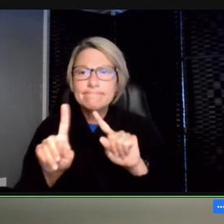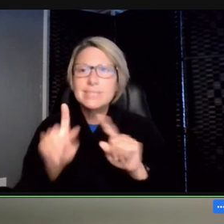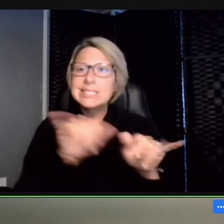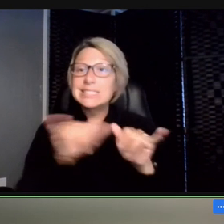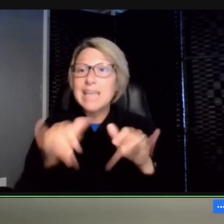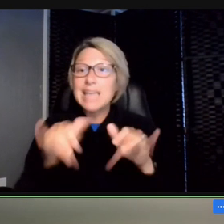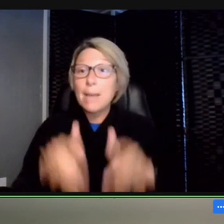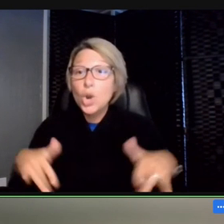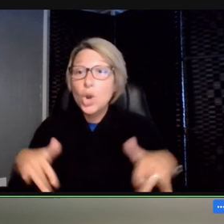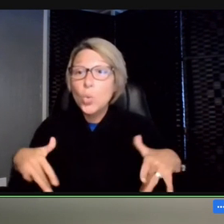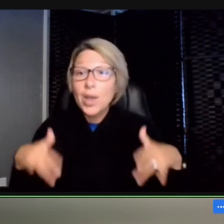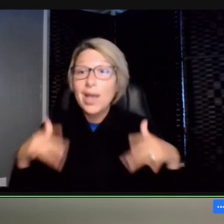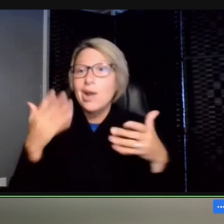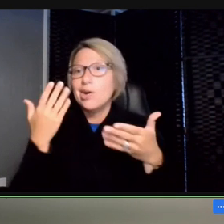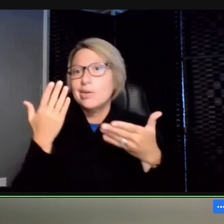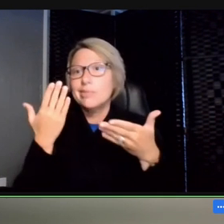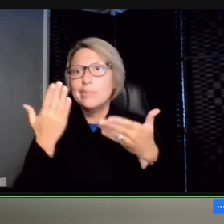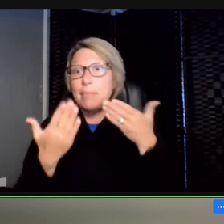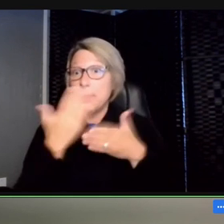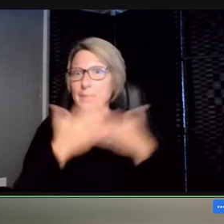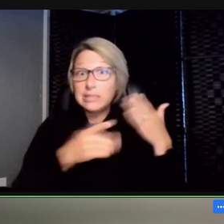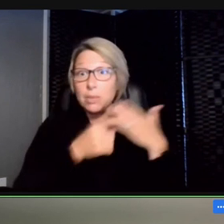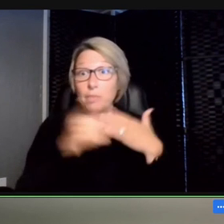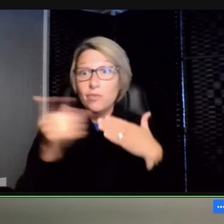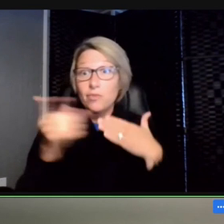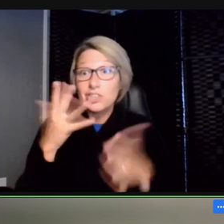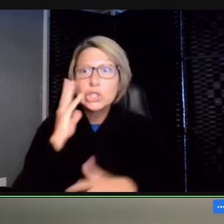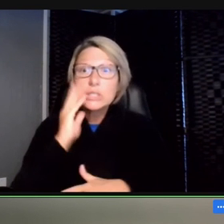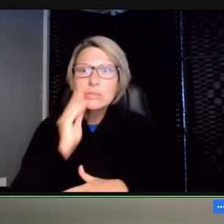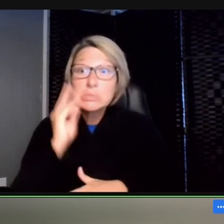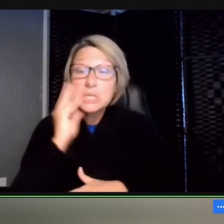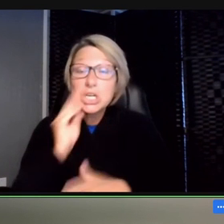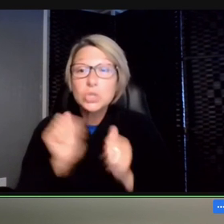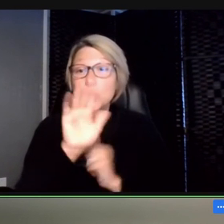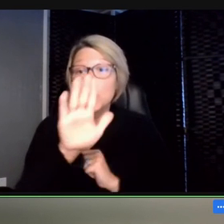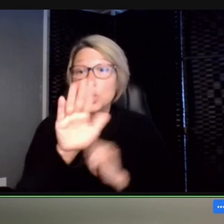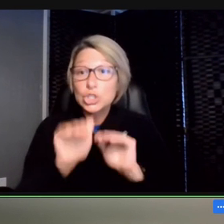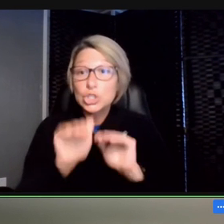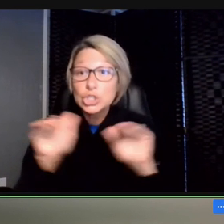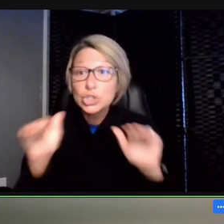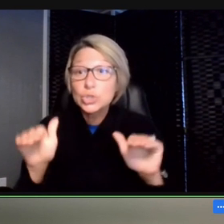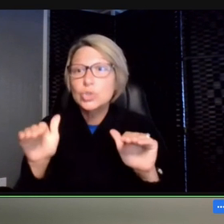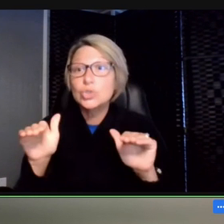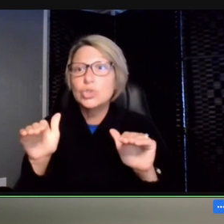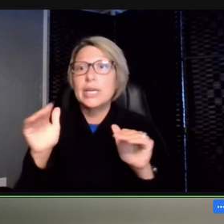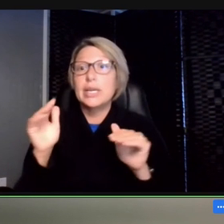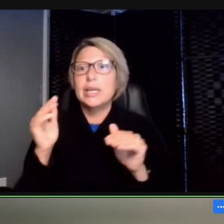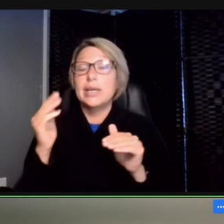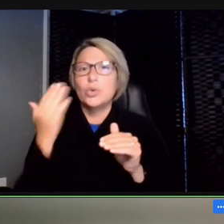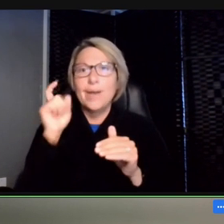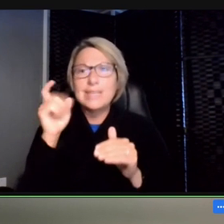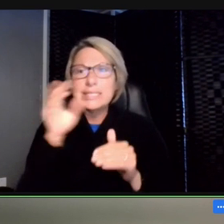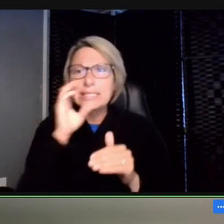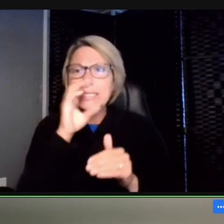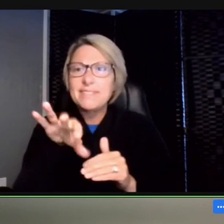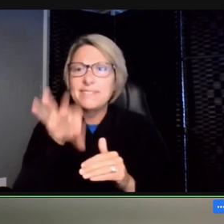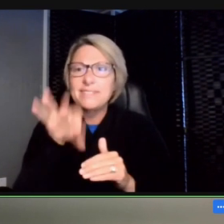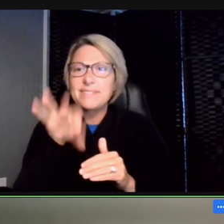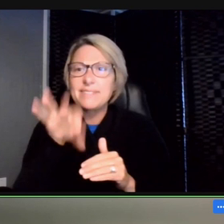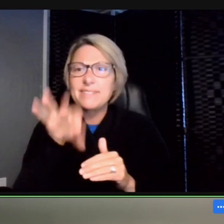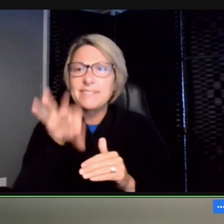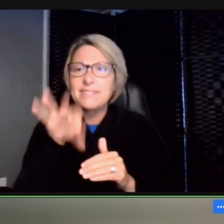underwear. Some of you might have gone through this with your children, of getting them to find underwear or